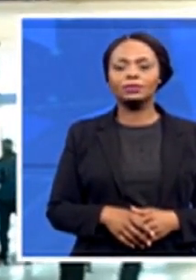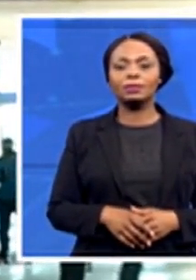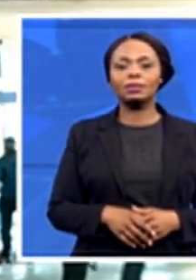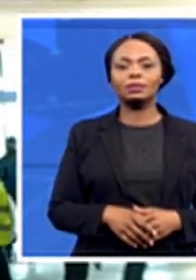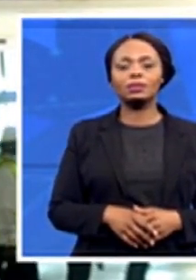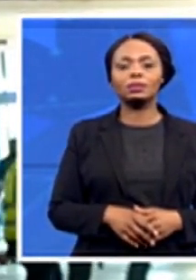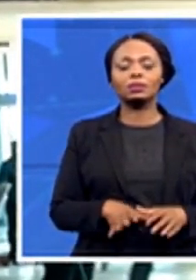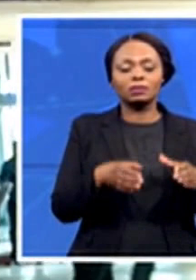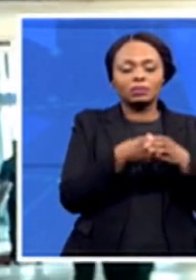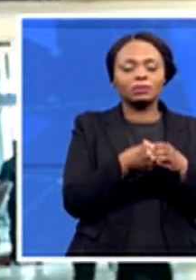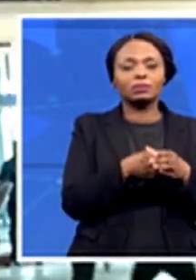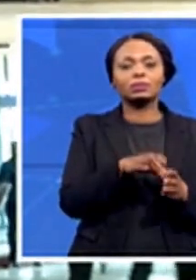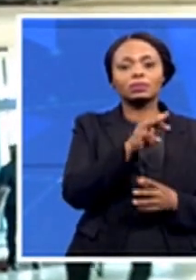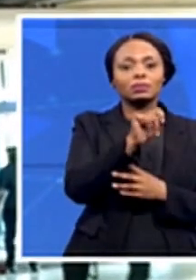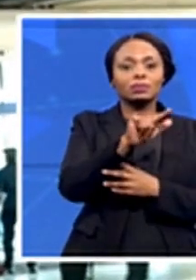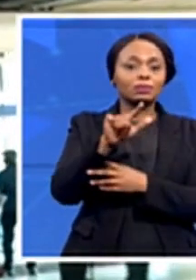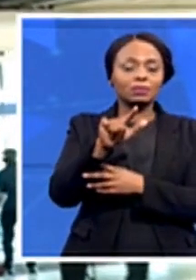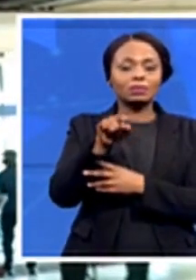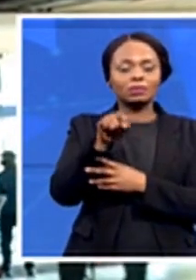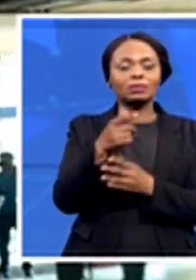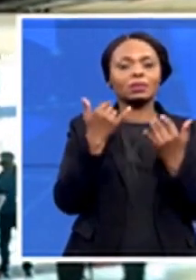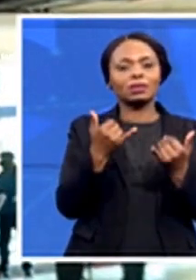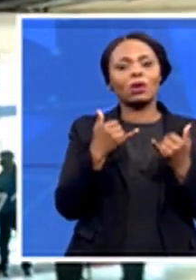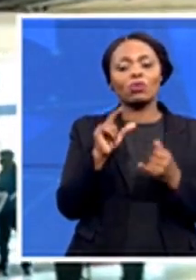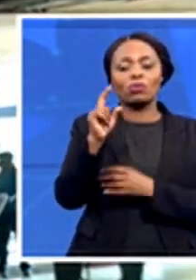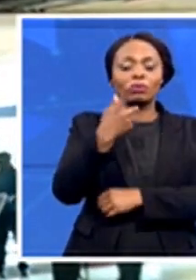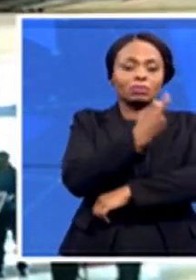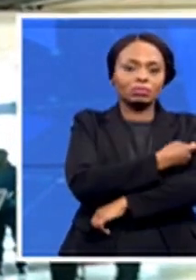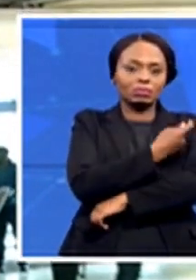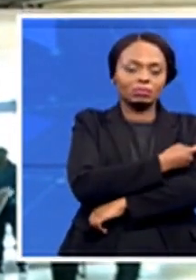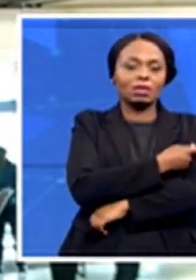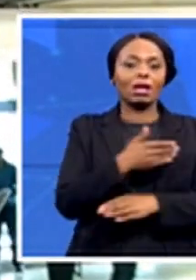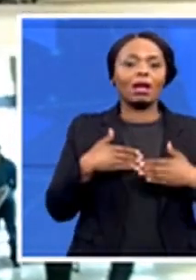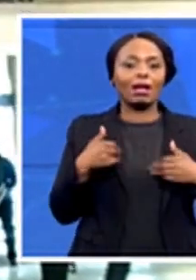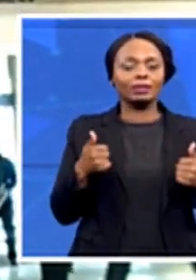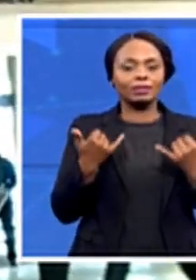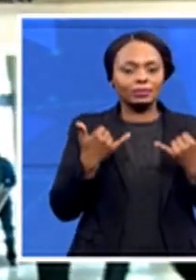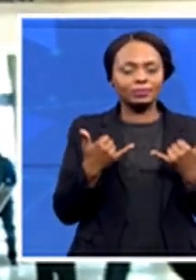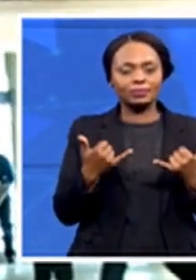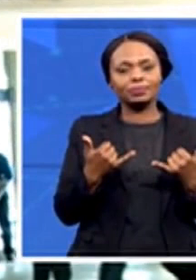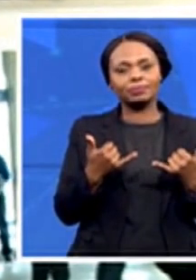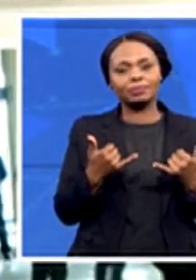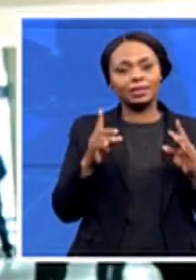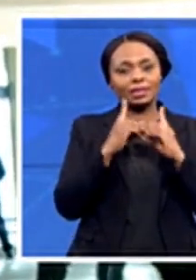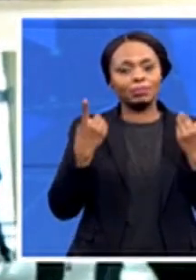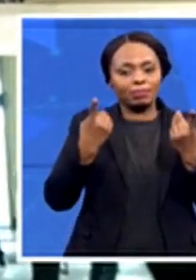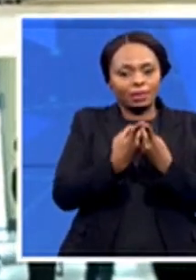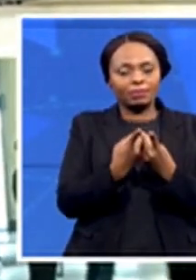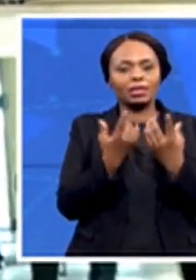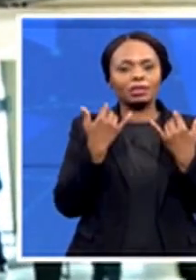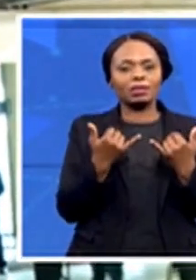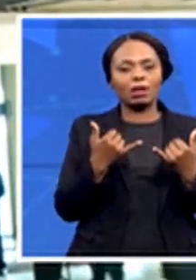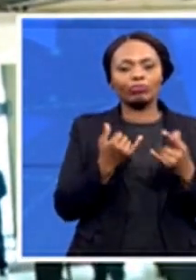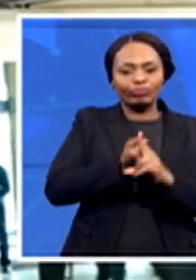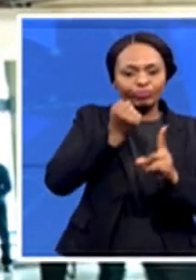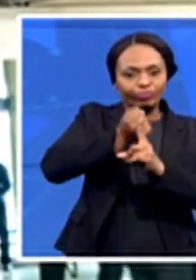are being vaccinated. The health department has taken its measures to vaccinate people over the